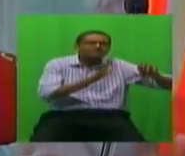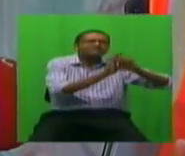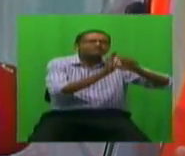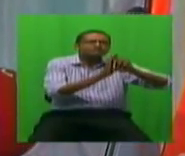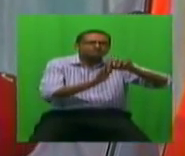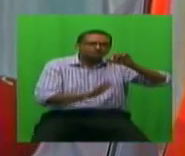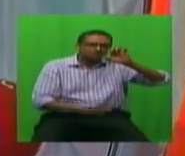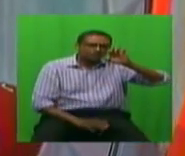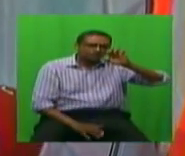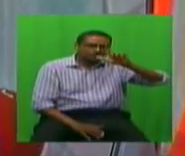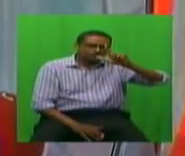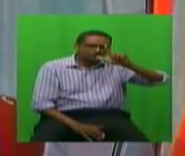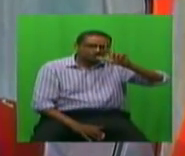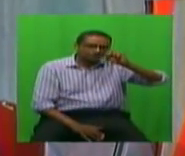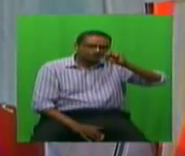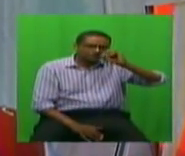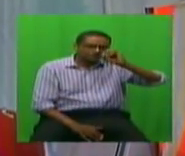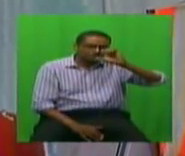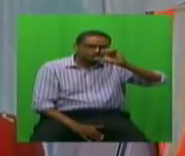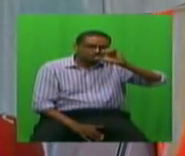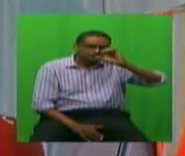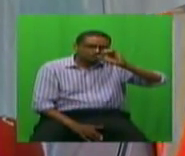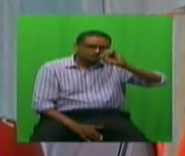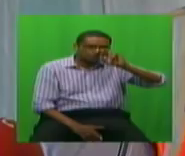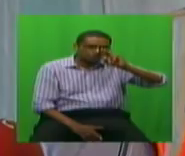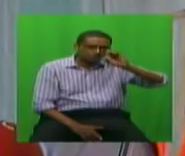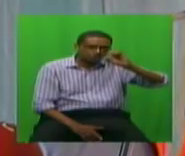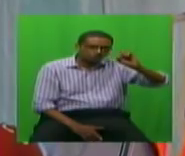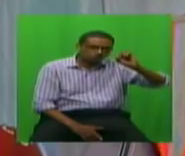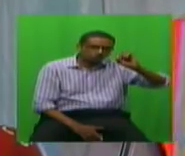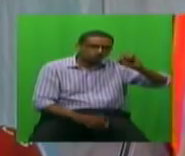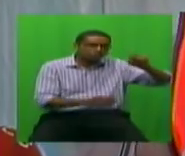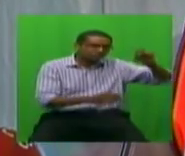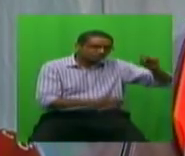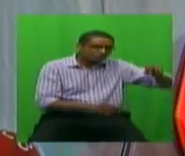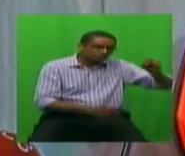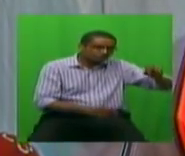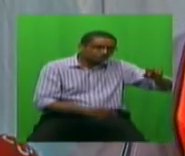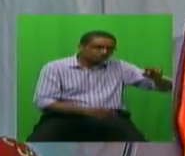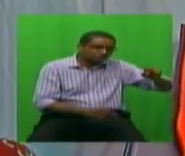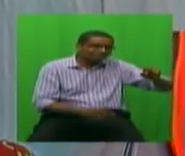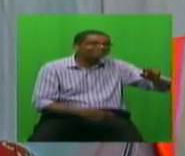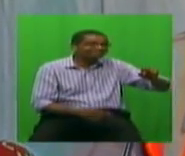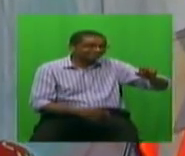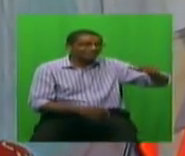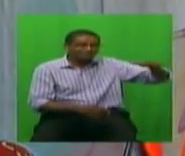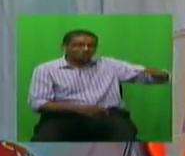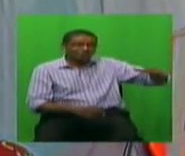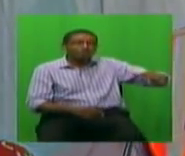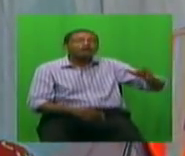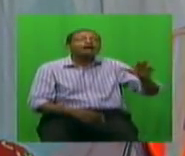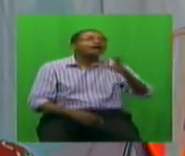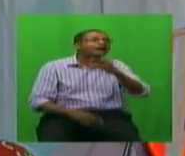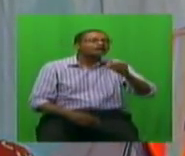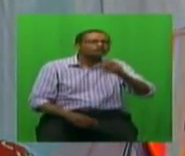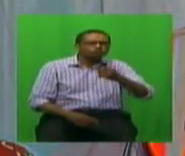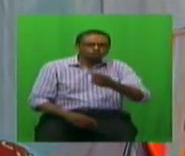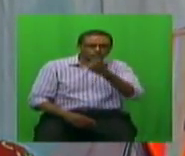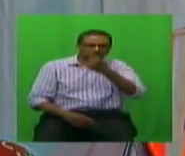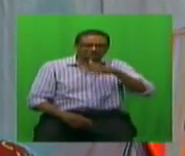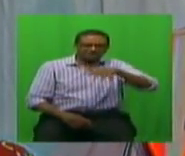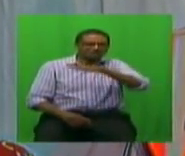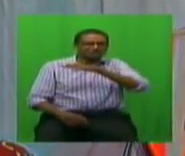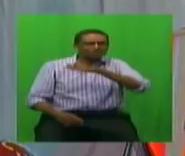South area that we heard some talk about, and we do have, I think, is one more area in Bamboo.